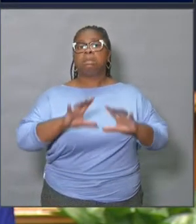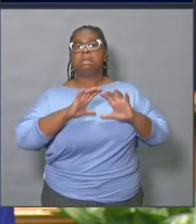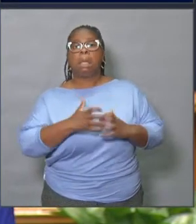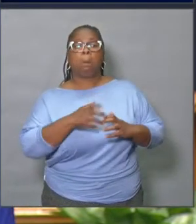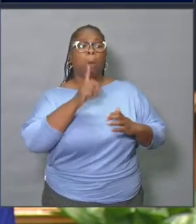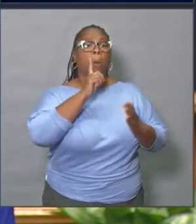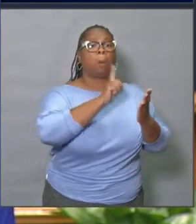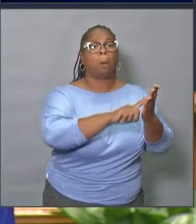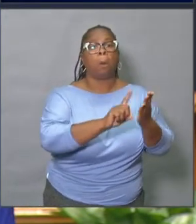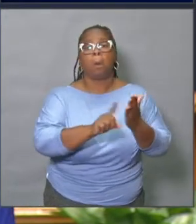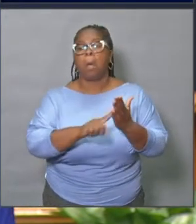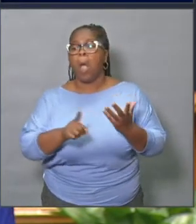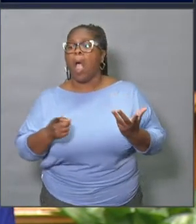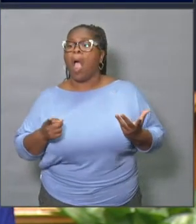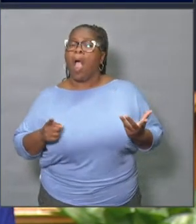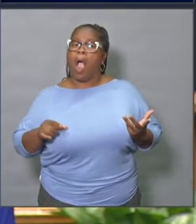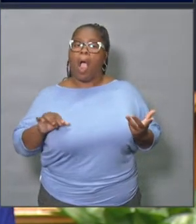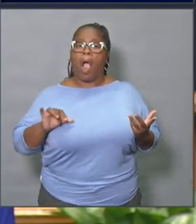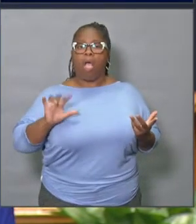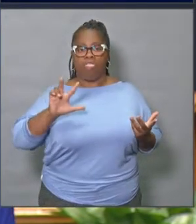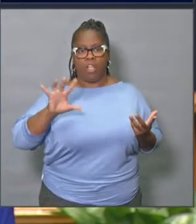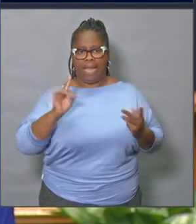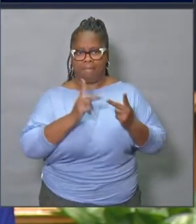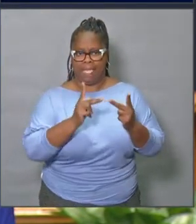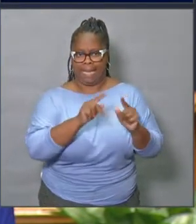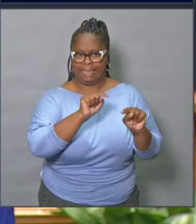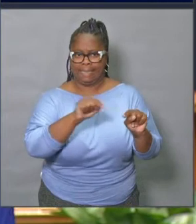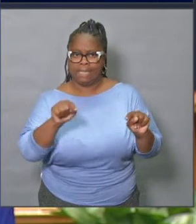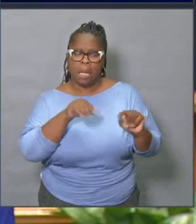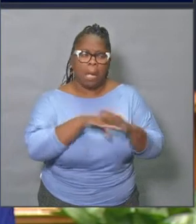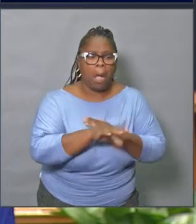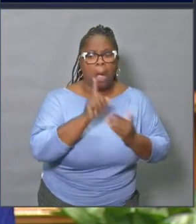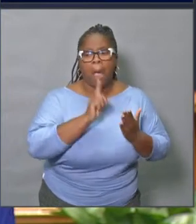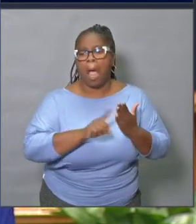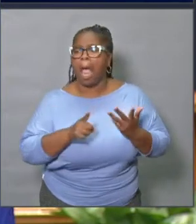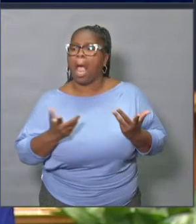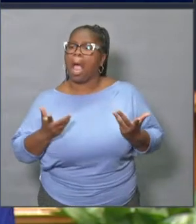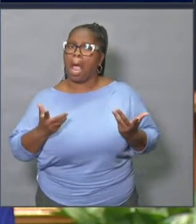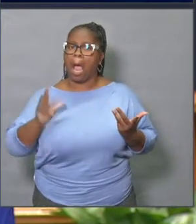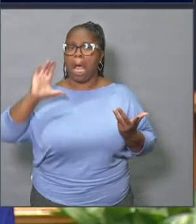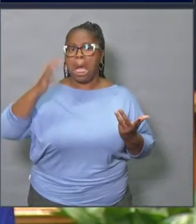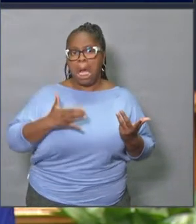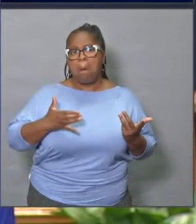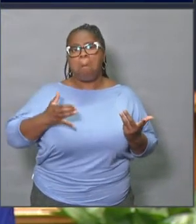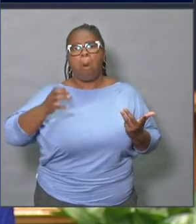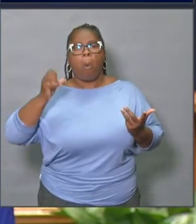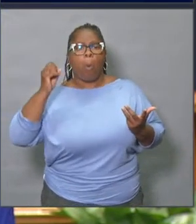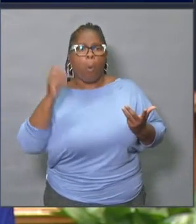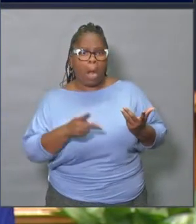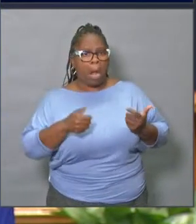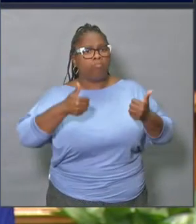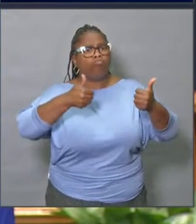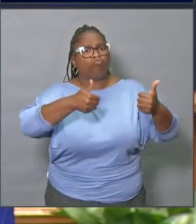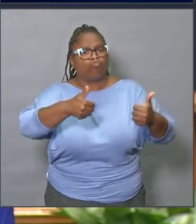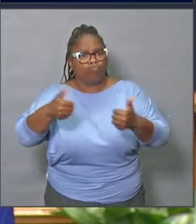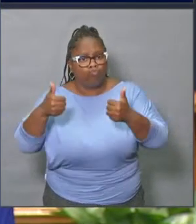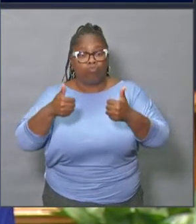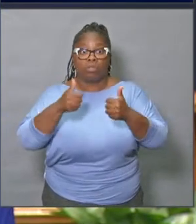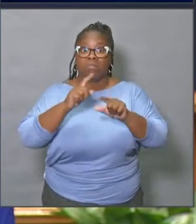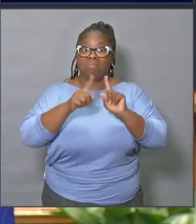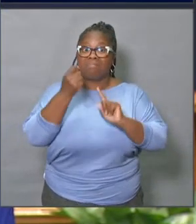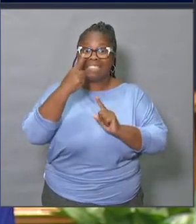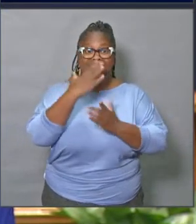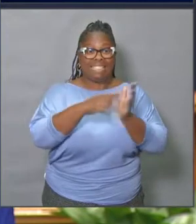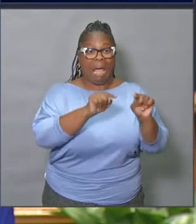compliance in these areas at the 38 facilities, but we did help facilities make some needed